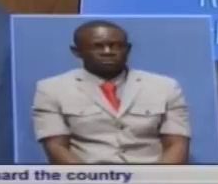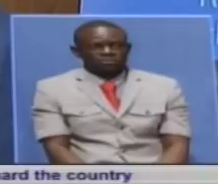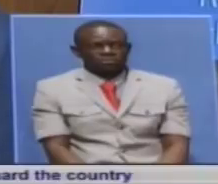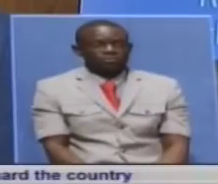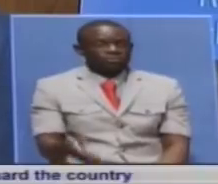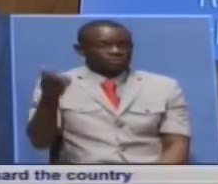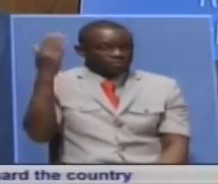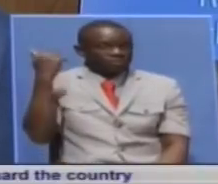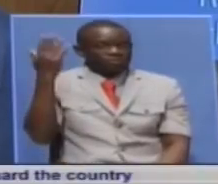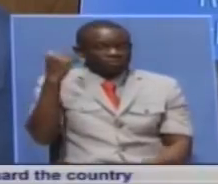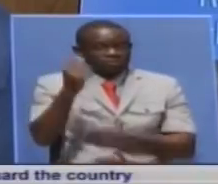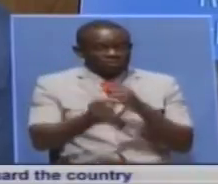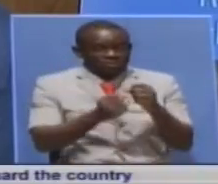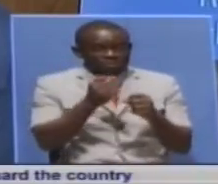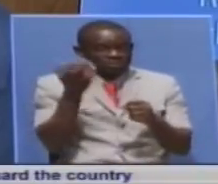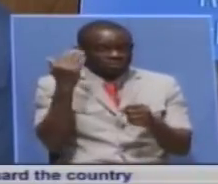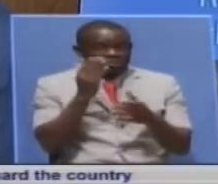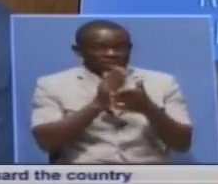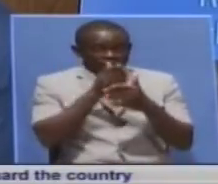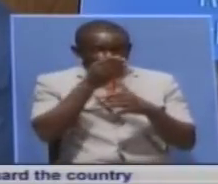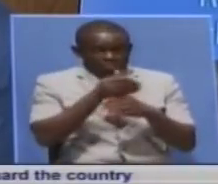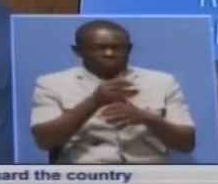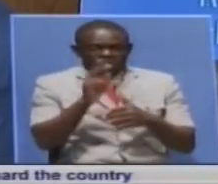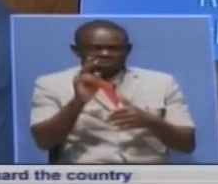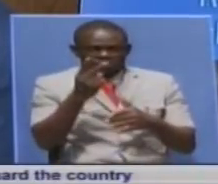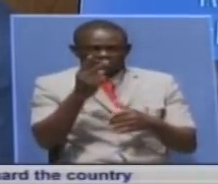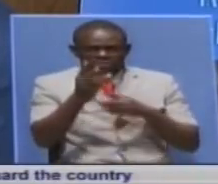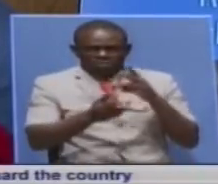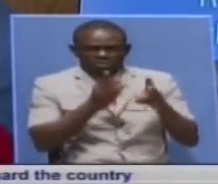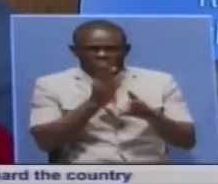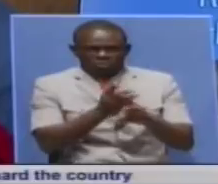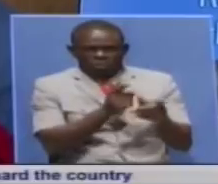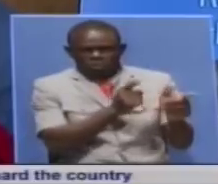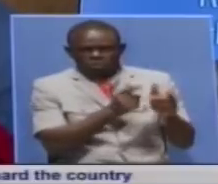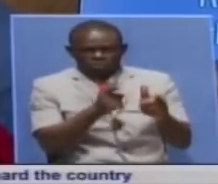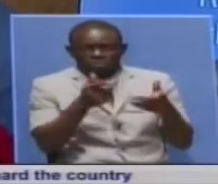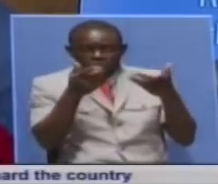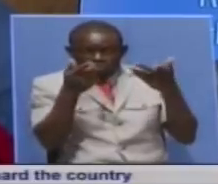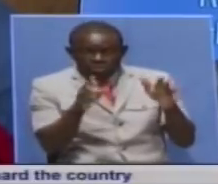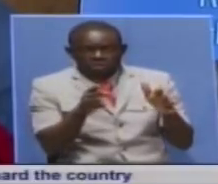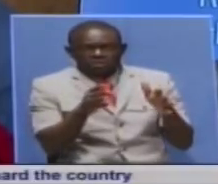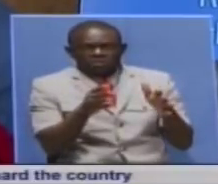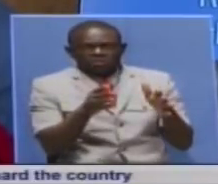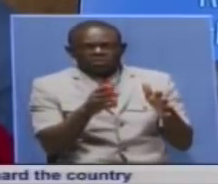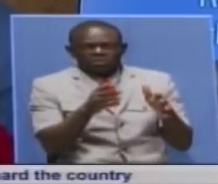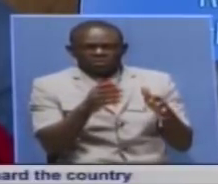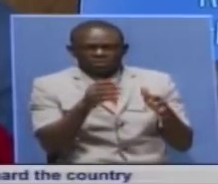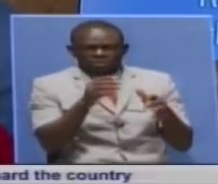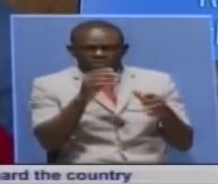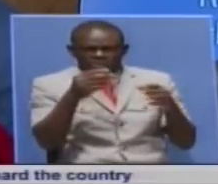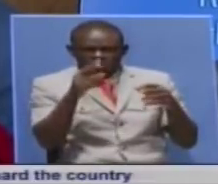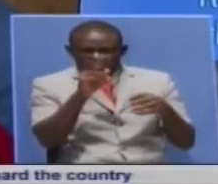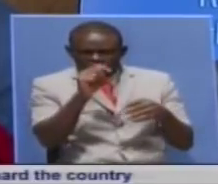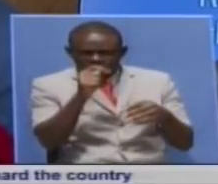the studios moved to present-day Zambia Institute of Mass Communication in the Ridgeway area of